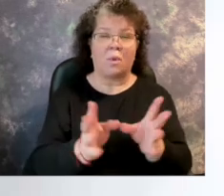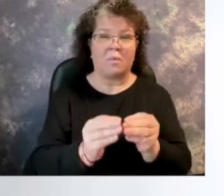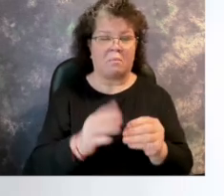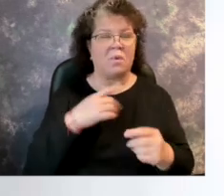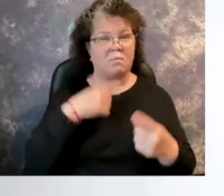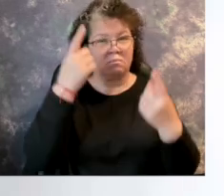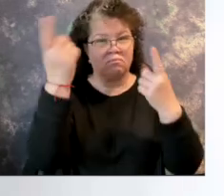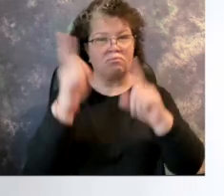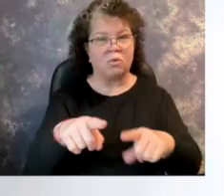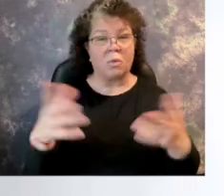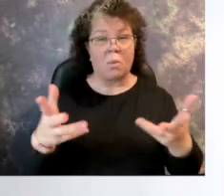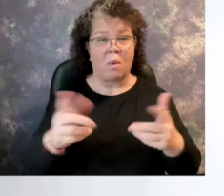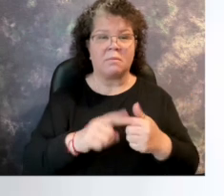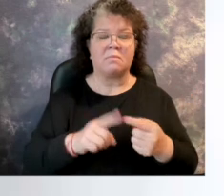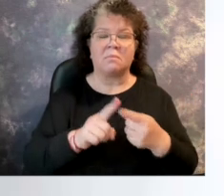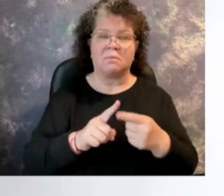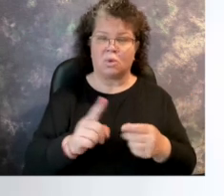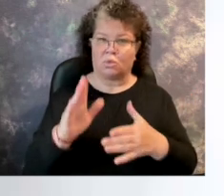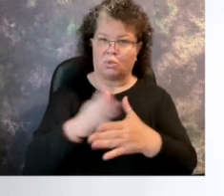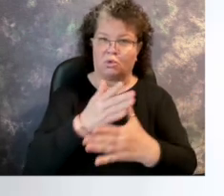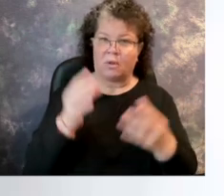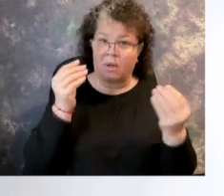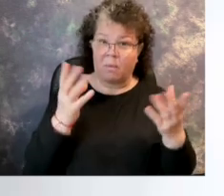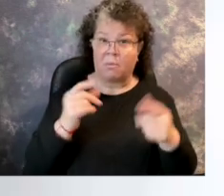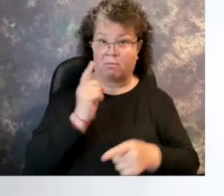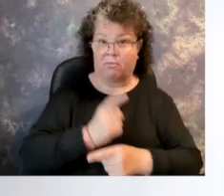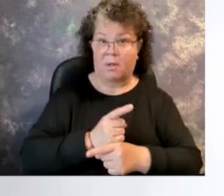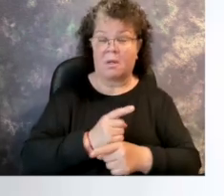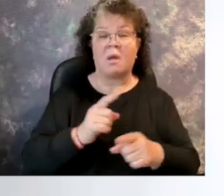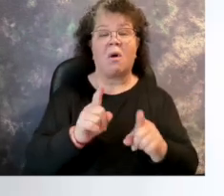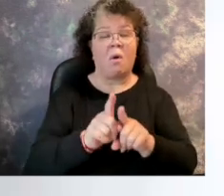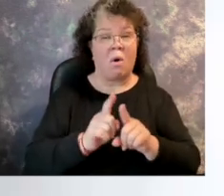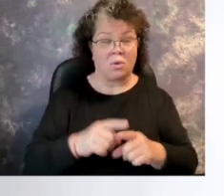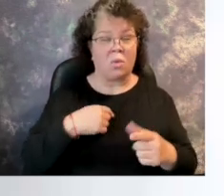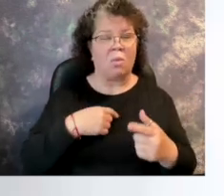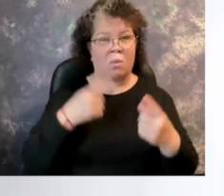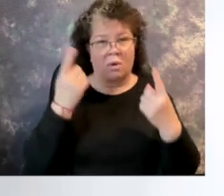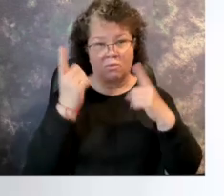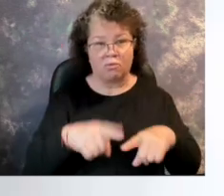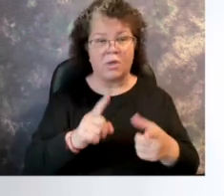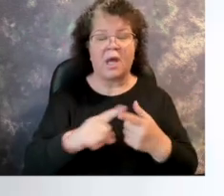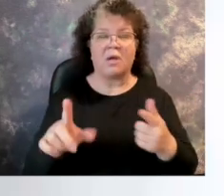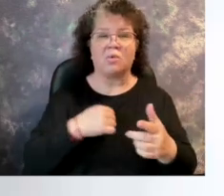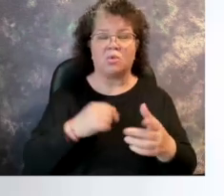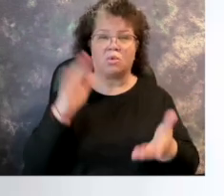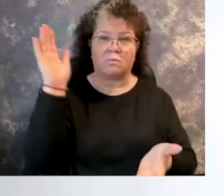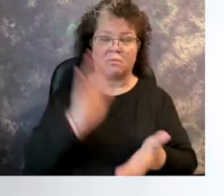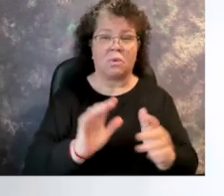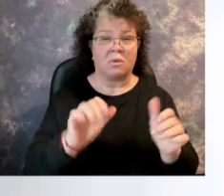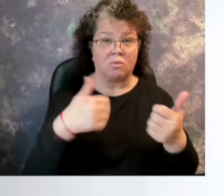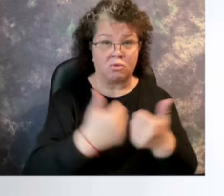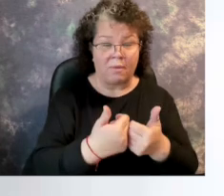These meetings are about community and sharing information. Our meeting agreements are here to alleviate challenges and are